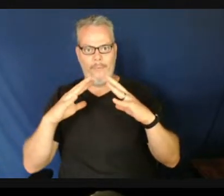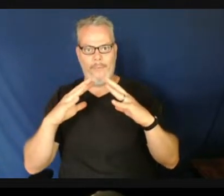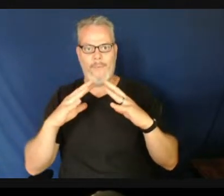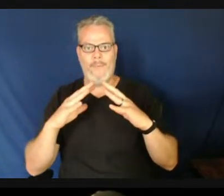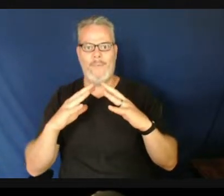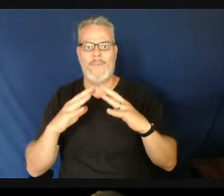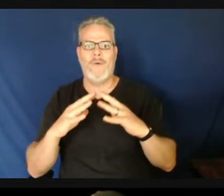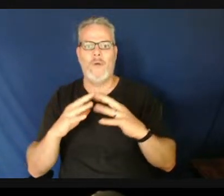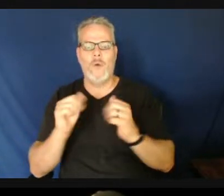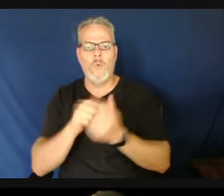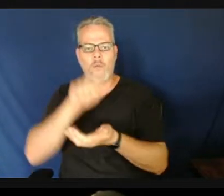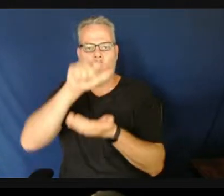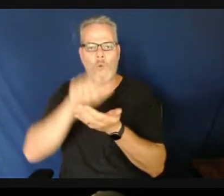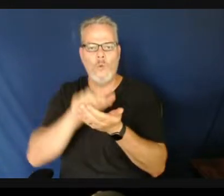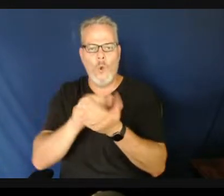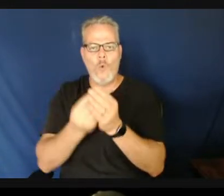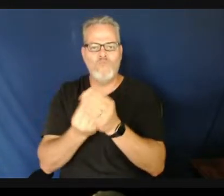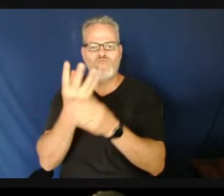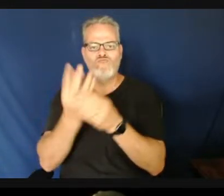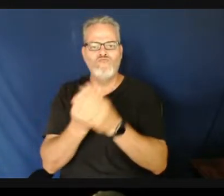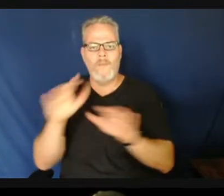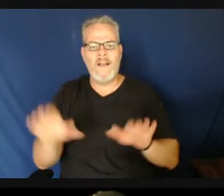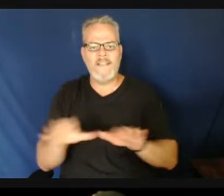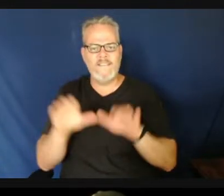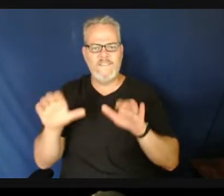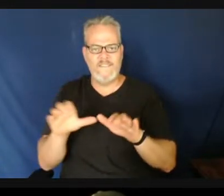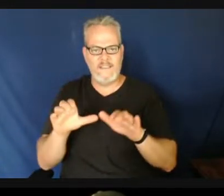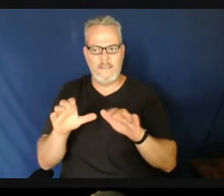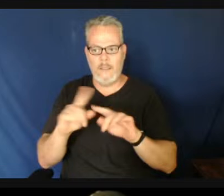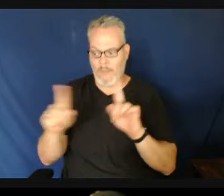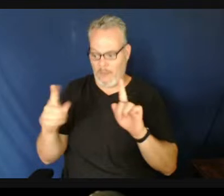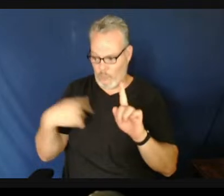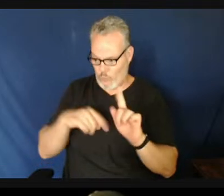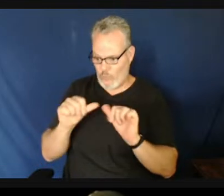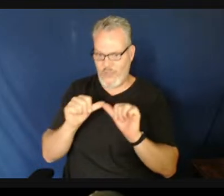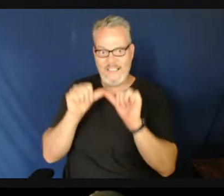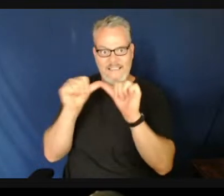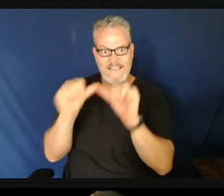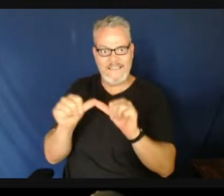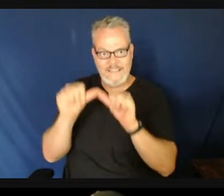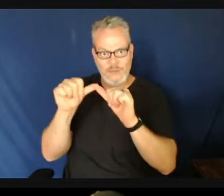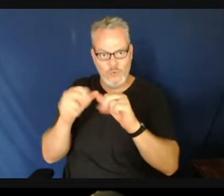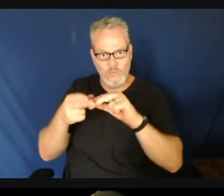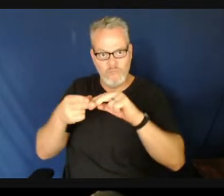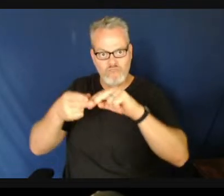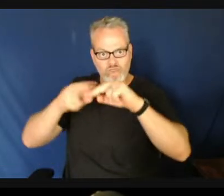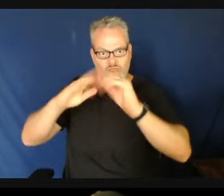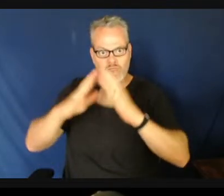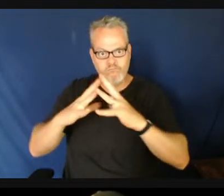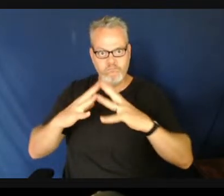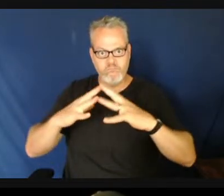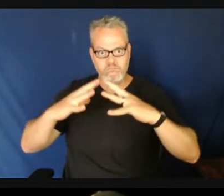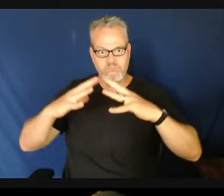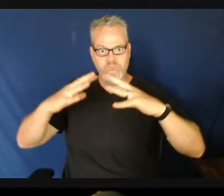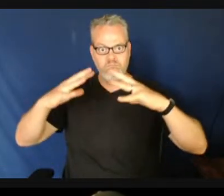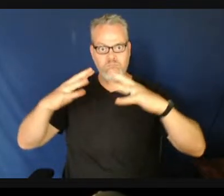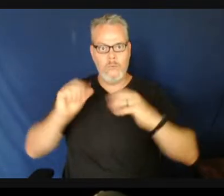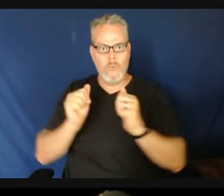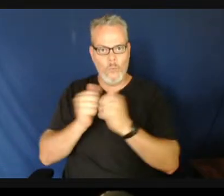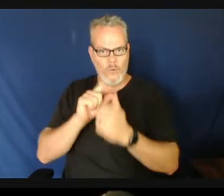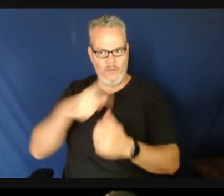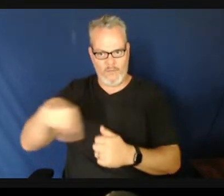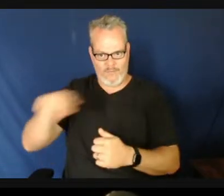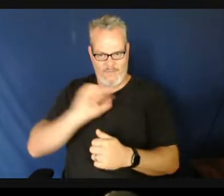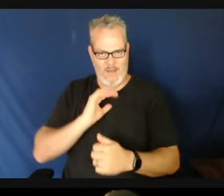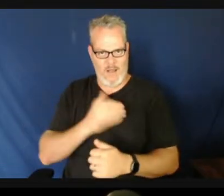fountain activity, we have continued to inflate on our ground tilt monitoring data throughout that pulse